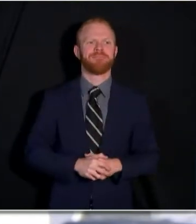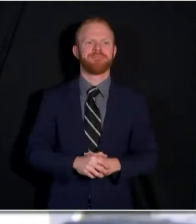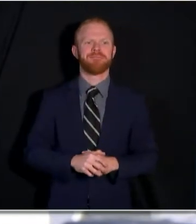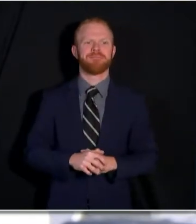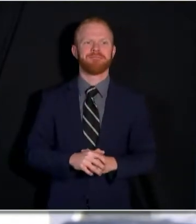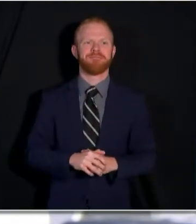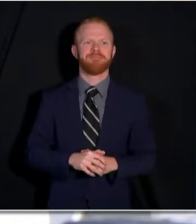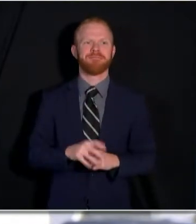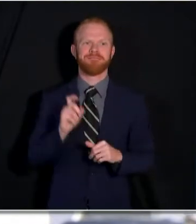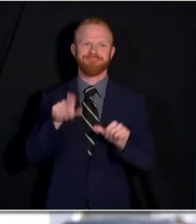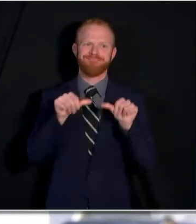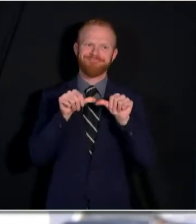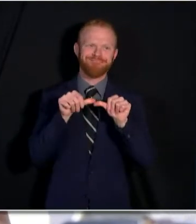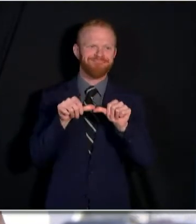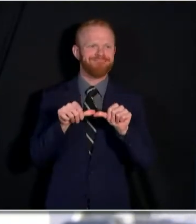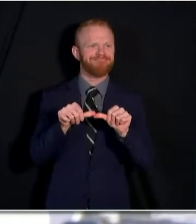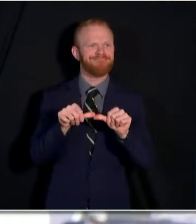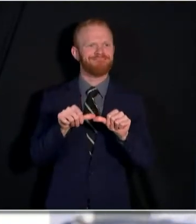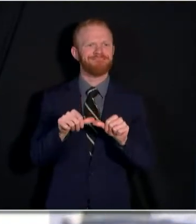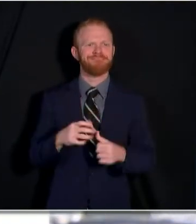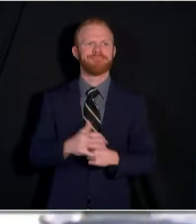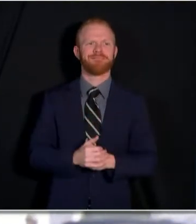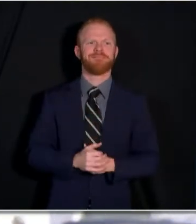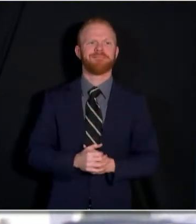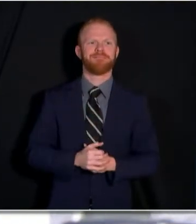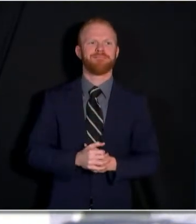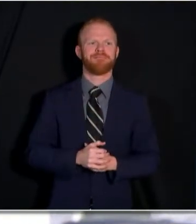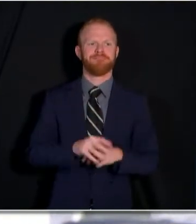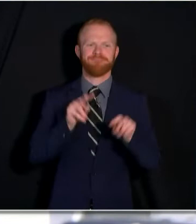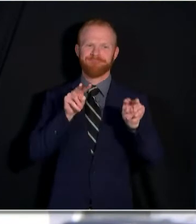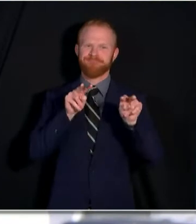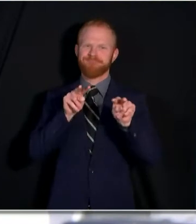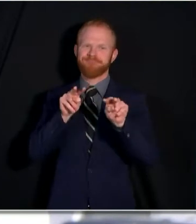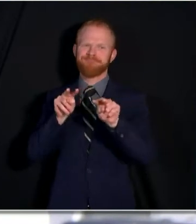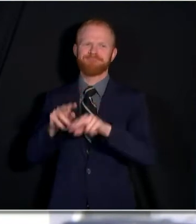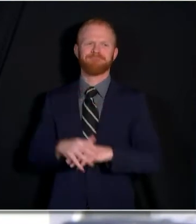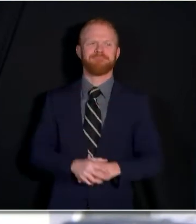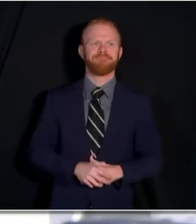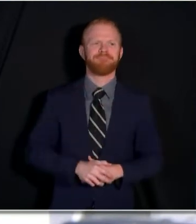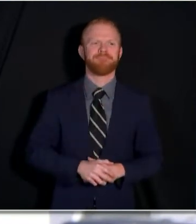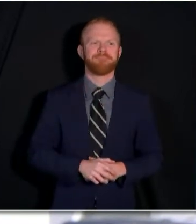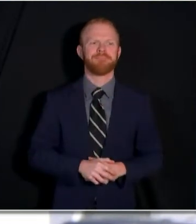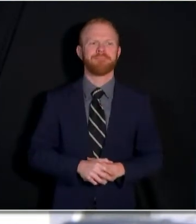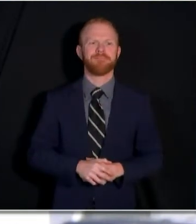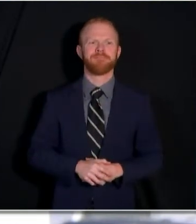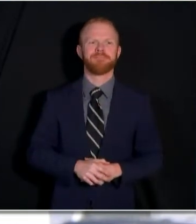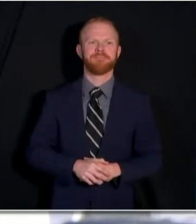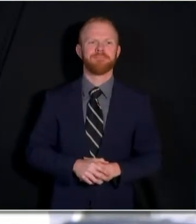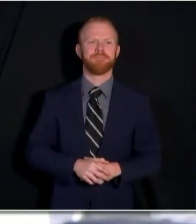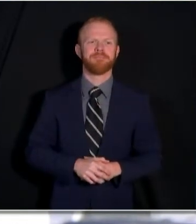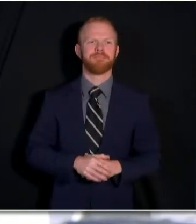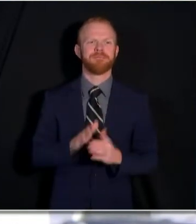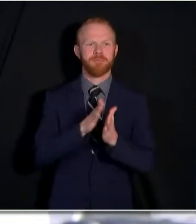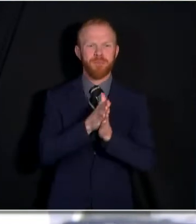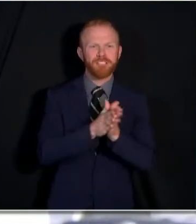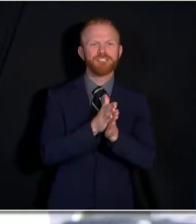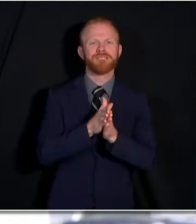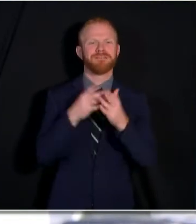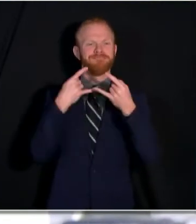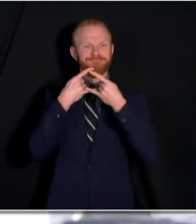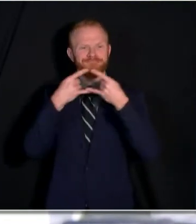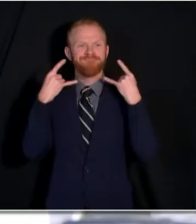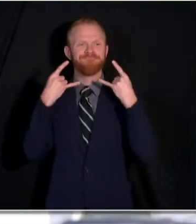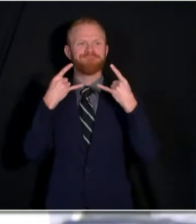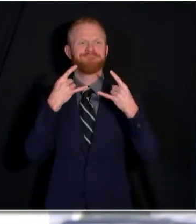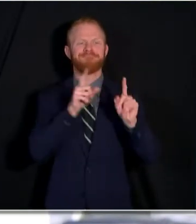maintain our vigilance as it relates to non-pharmaceutical interventions, and wearing face coverings and making sure we